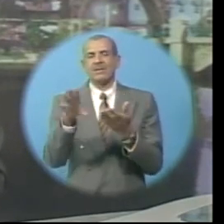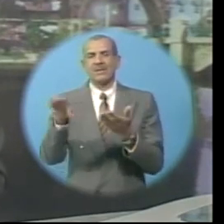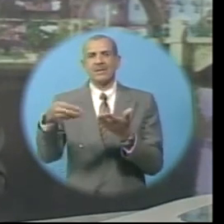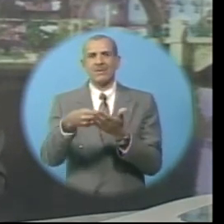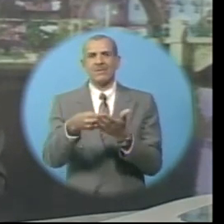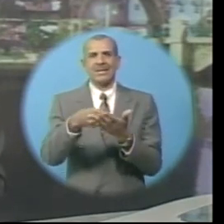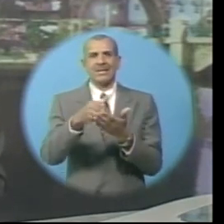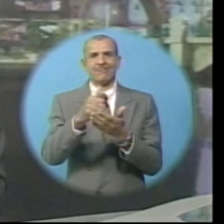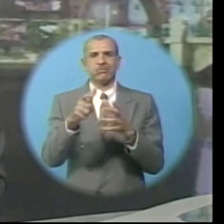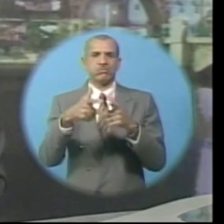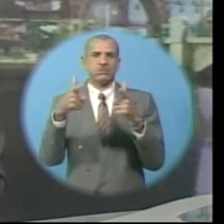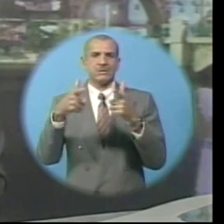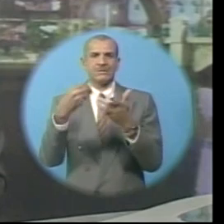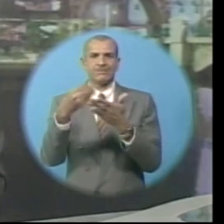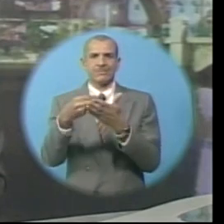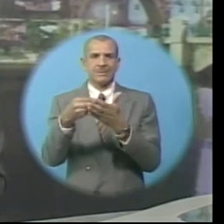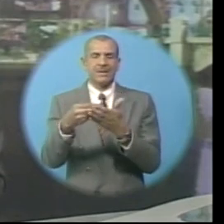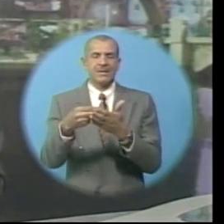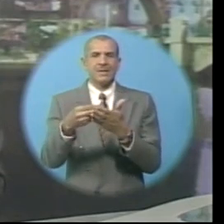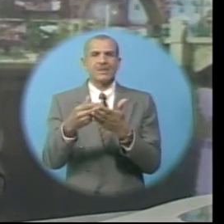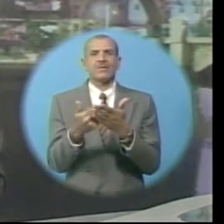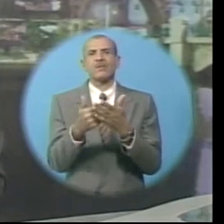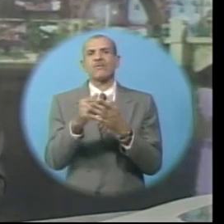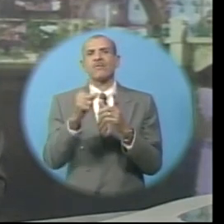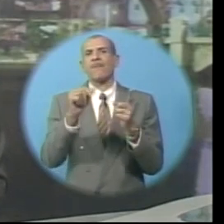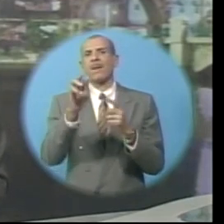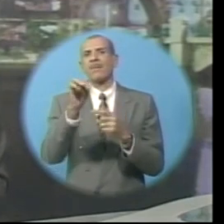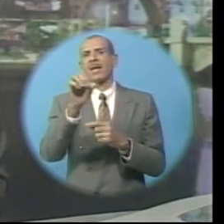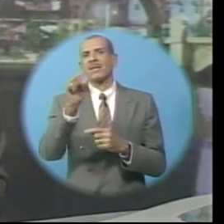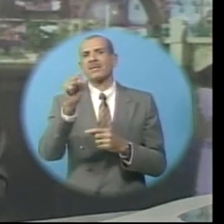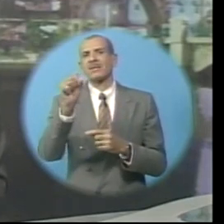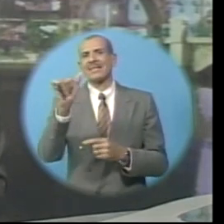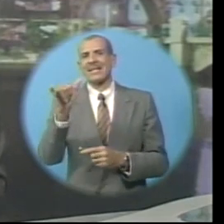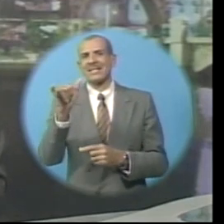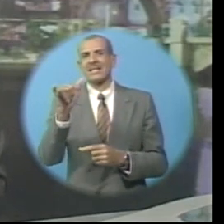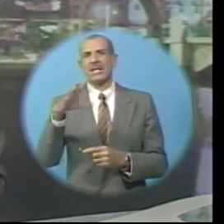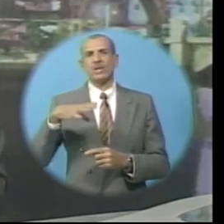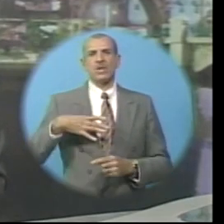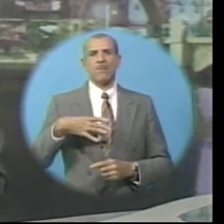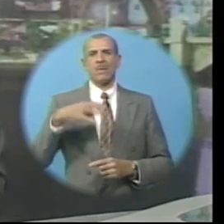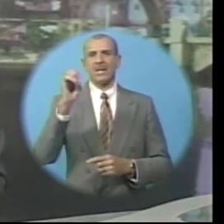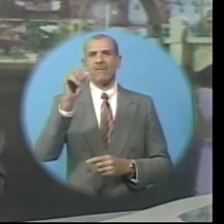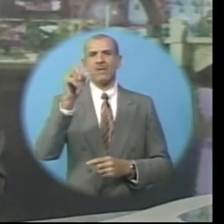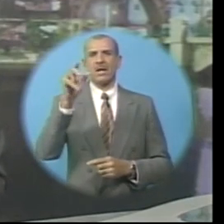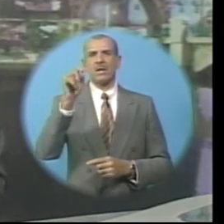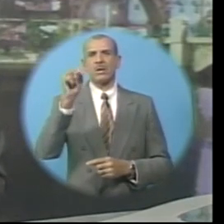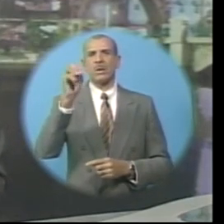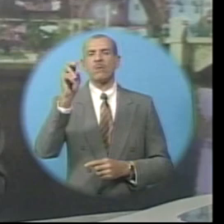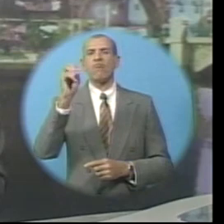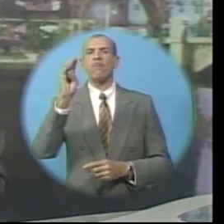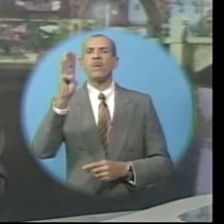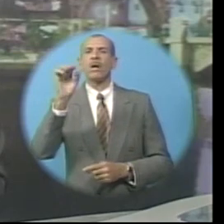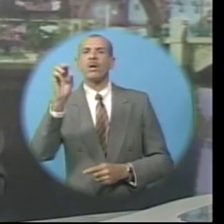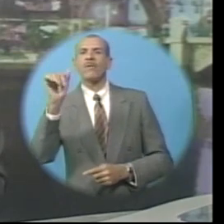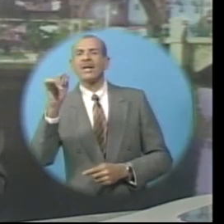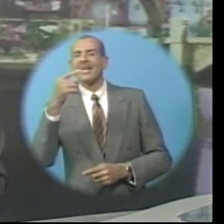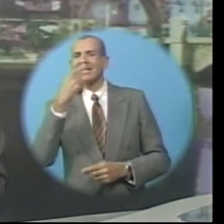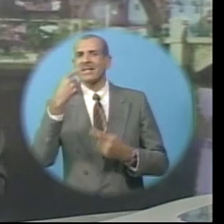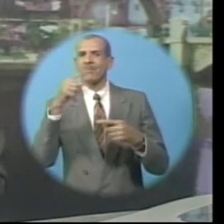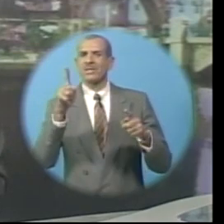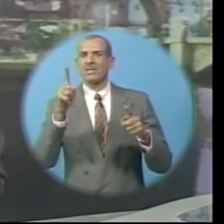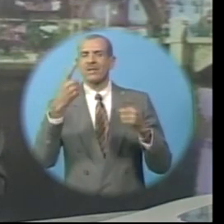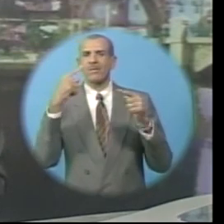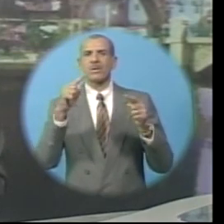donation thanks to the local chapter of the Massey Foundation. Chairman Everton Brown formally announced its partnership with the Broadway